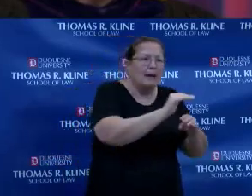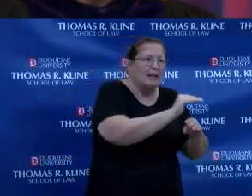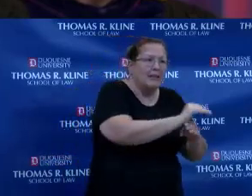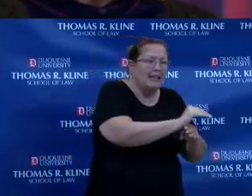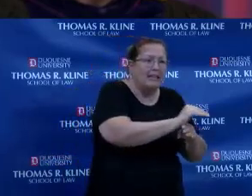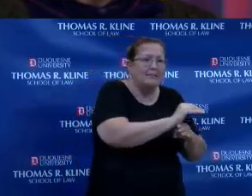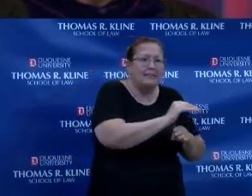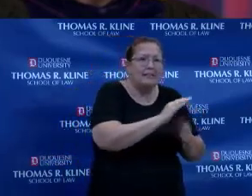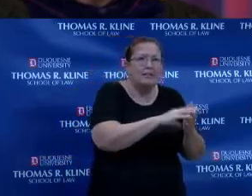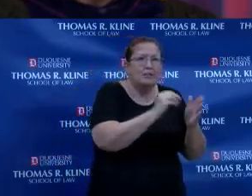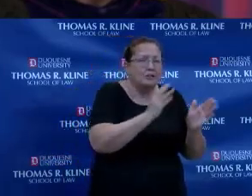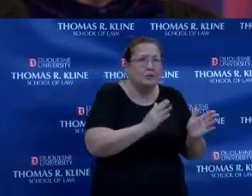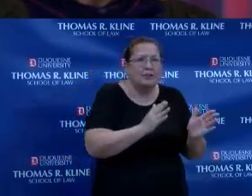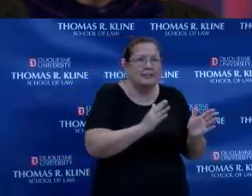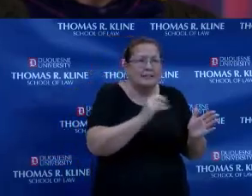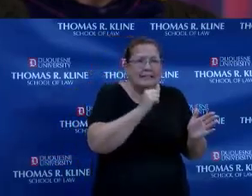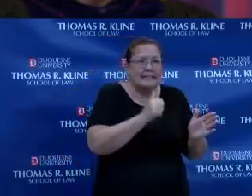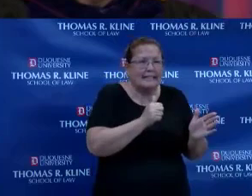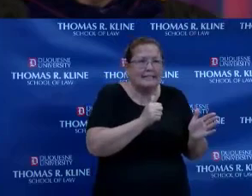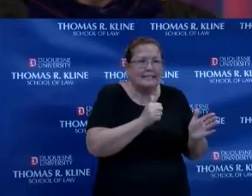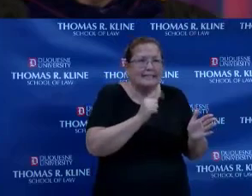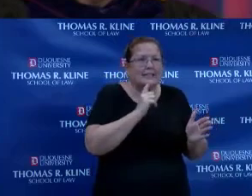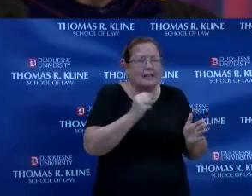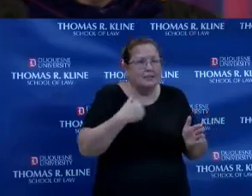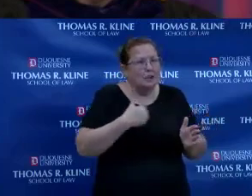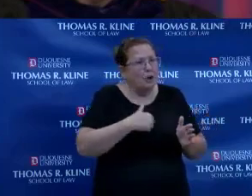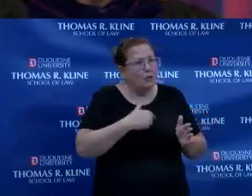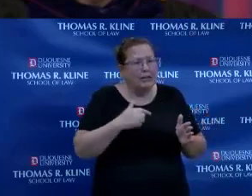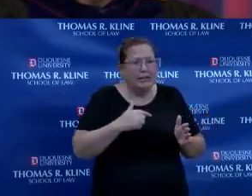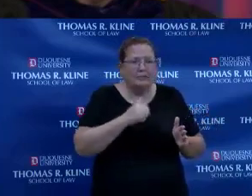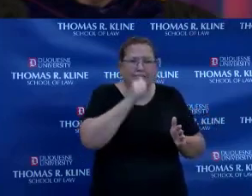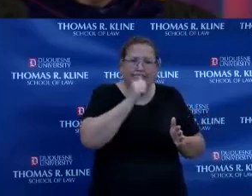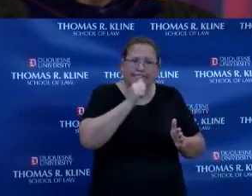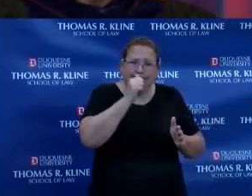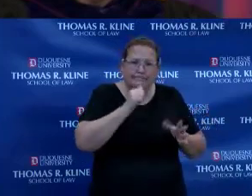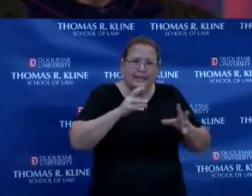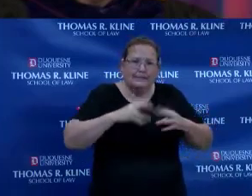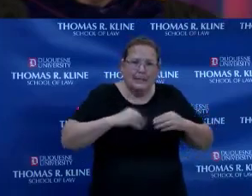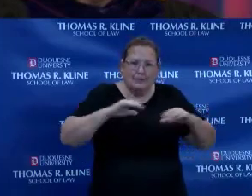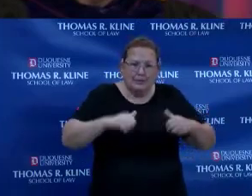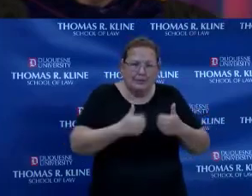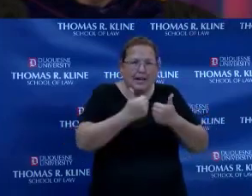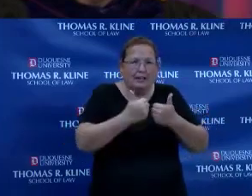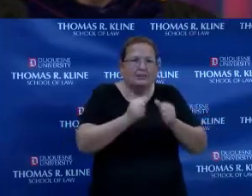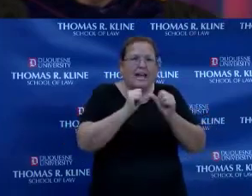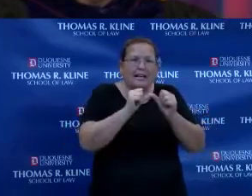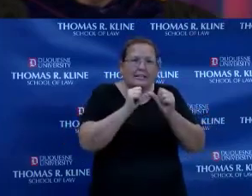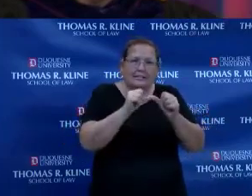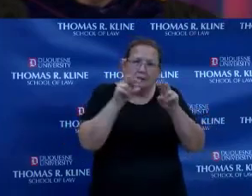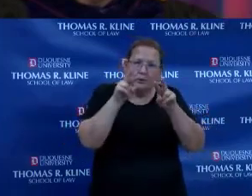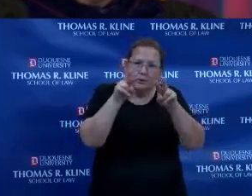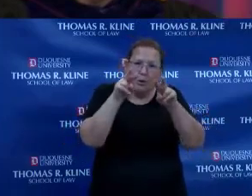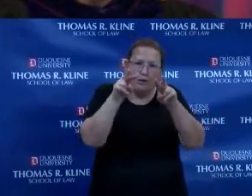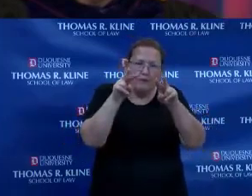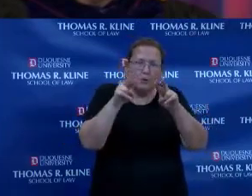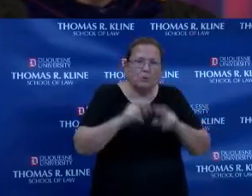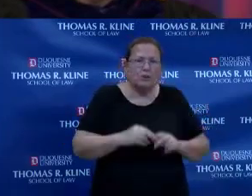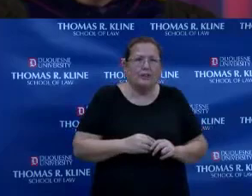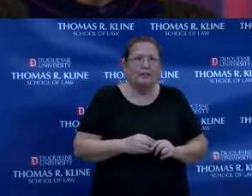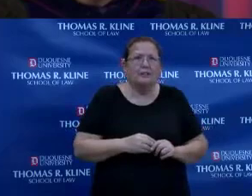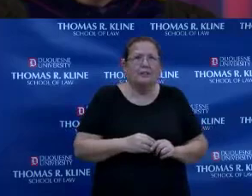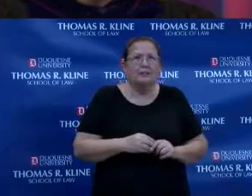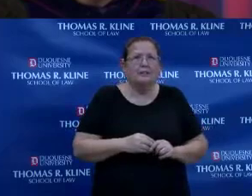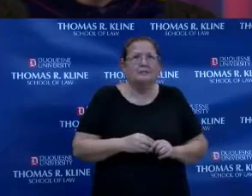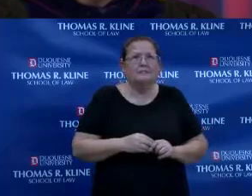COVID. But once again, we rose to the challenge and continued to move forward. Now everyone open